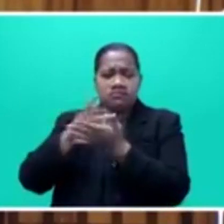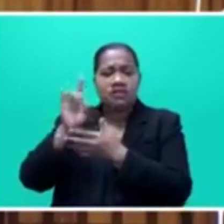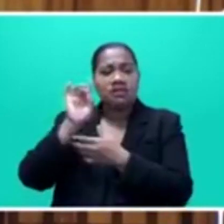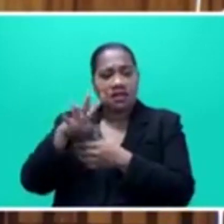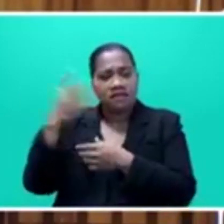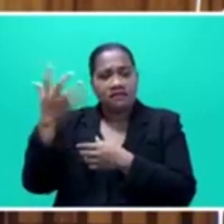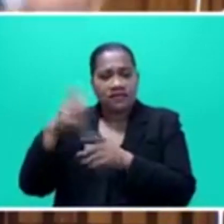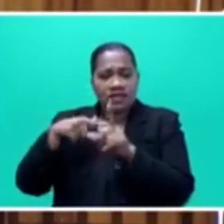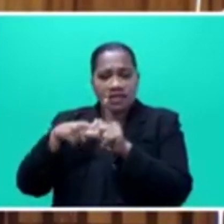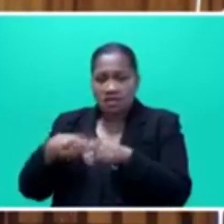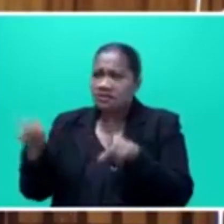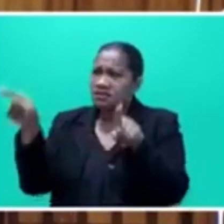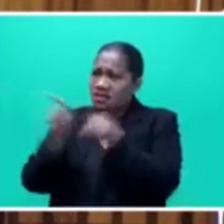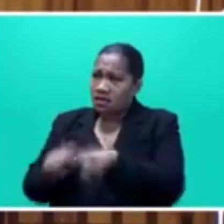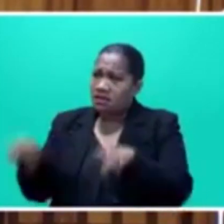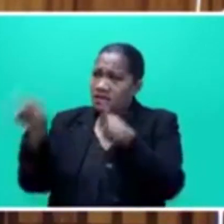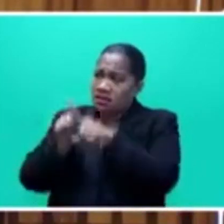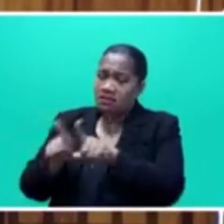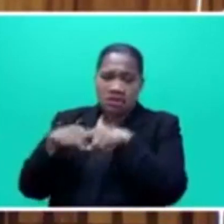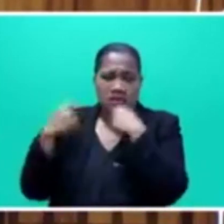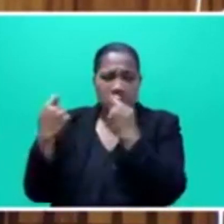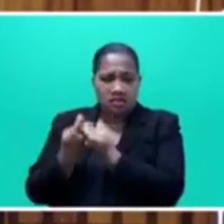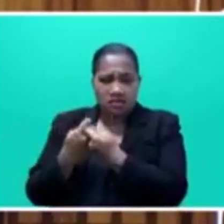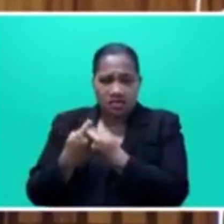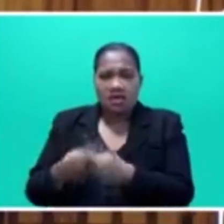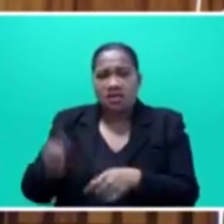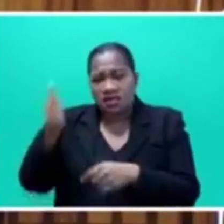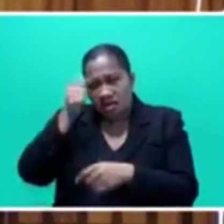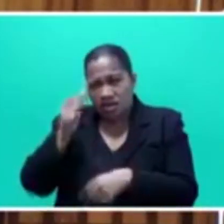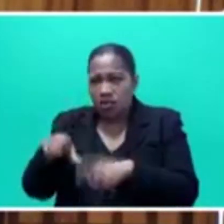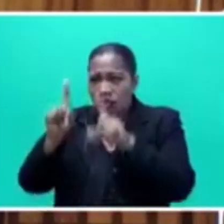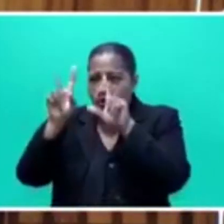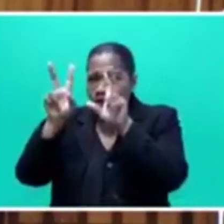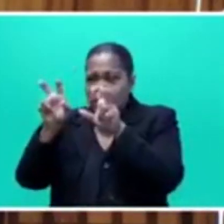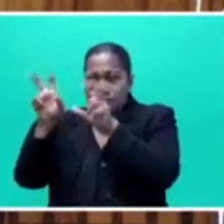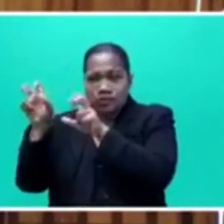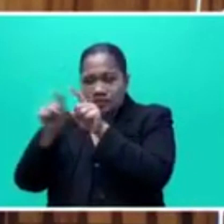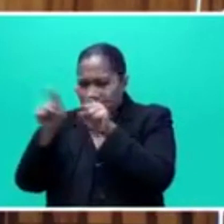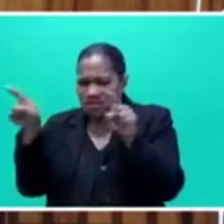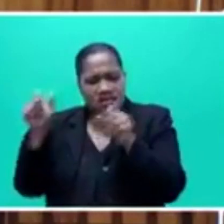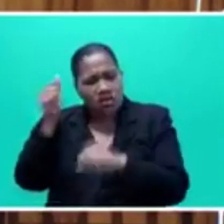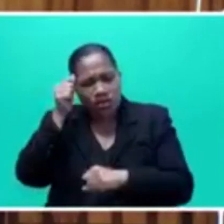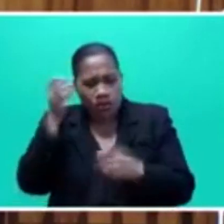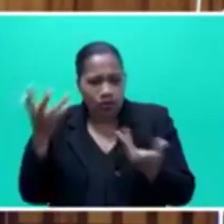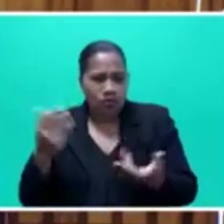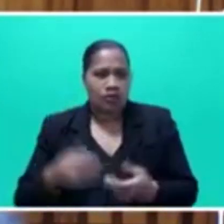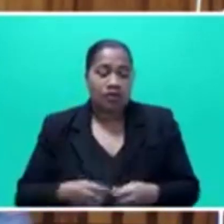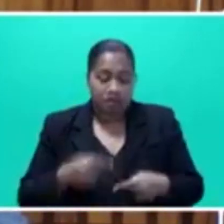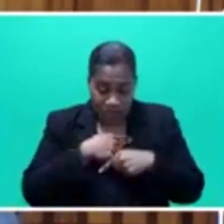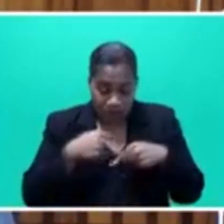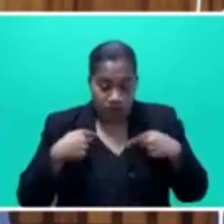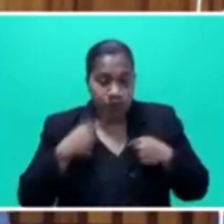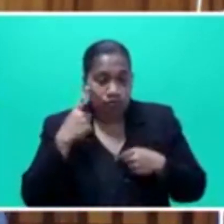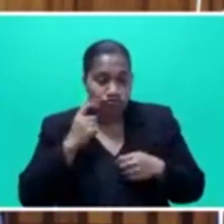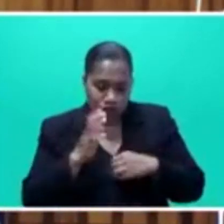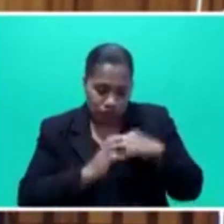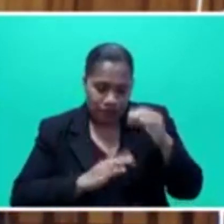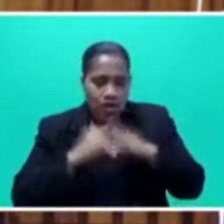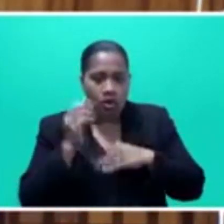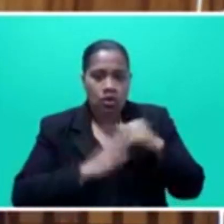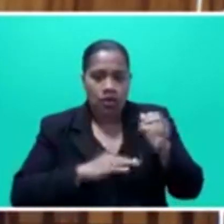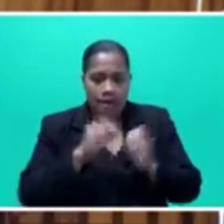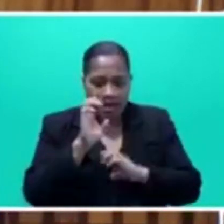15 years, same team. They know each word, each phrase, line by line. Order. And we are trying to build capacity, Mr. Speaker,